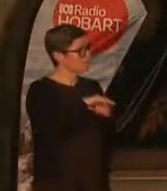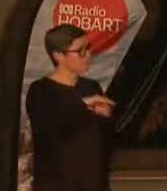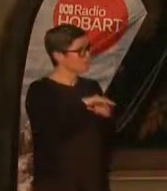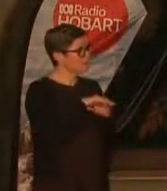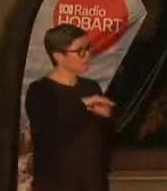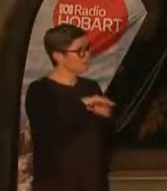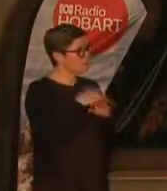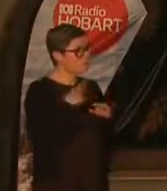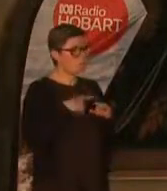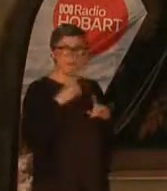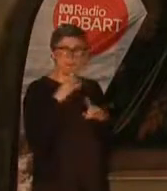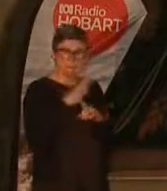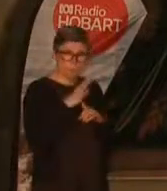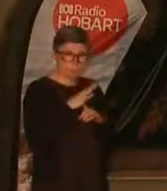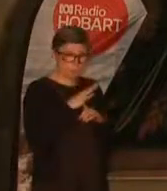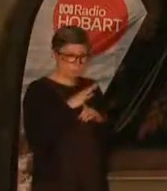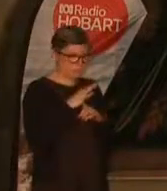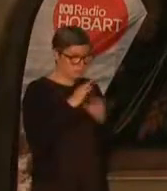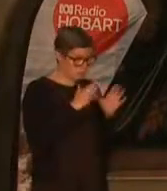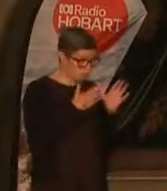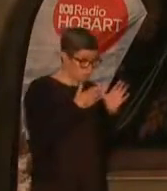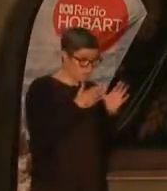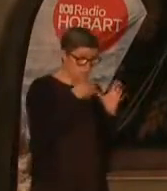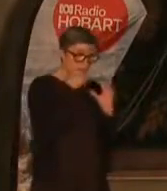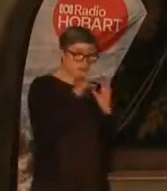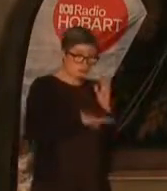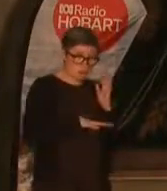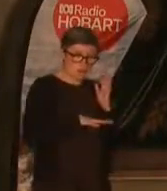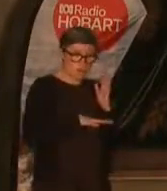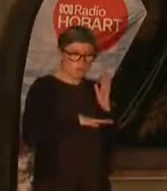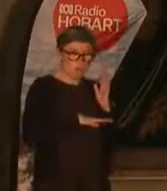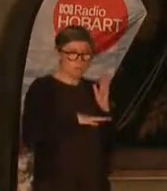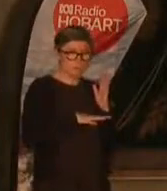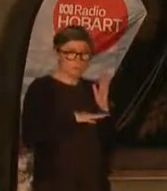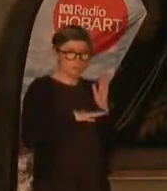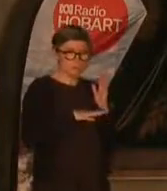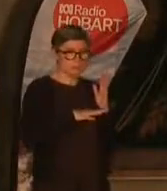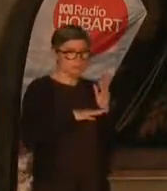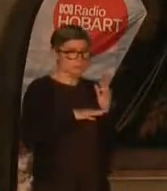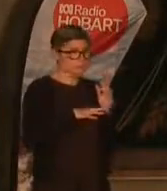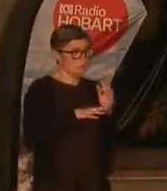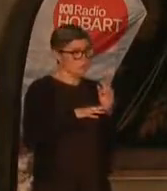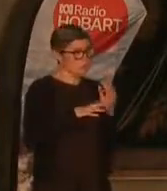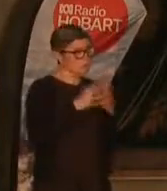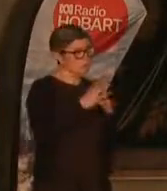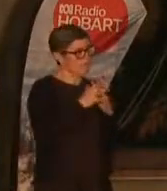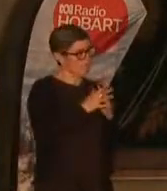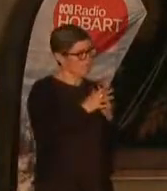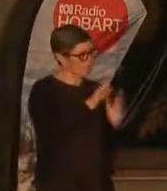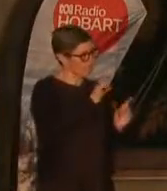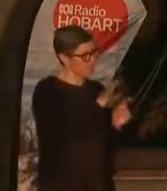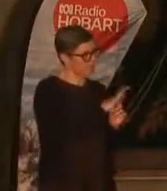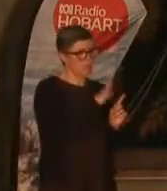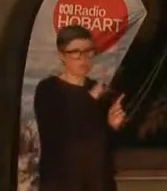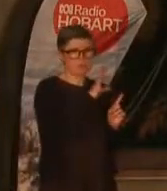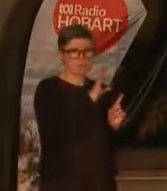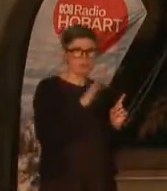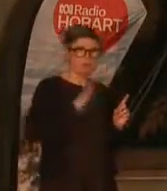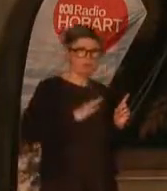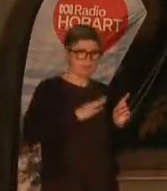Indigenous knowledges validated only in their own terms, without this need to be validated by